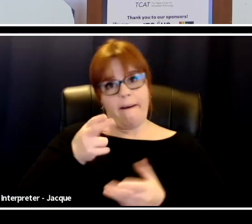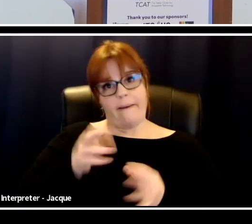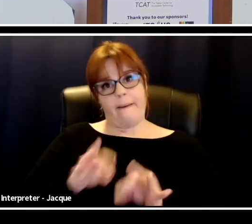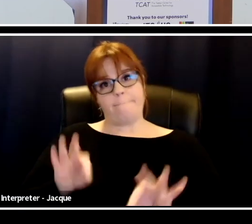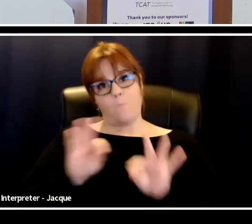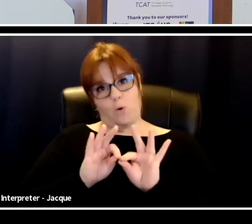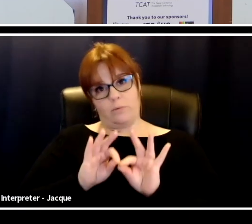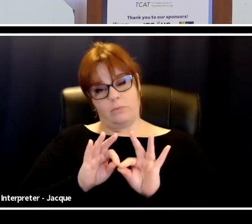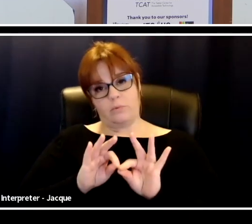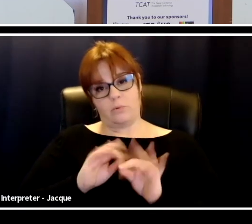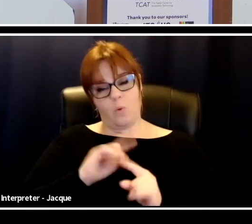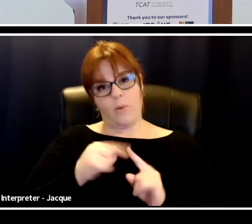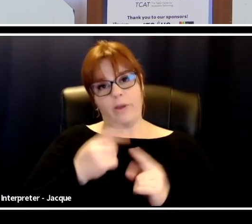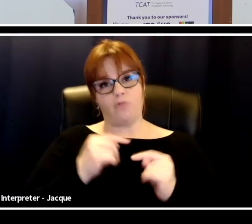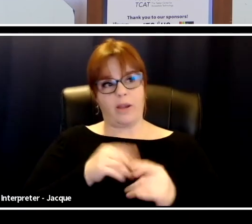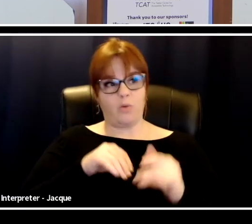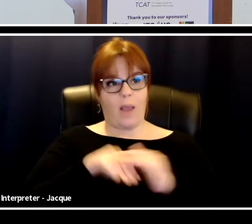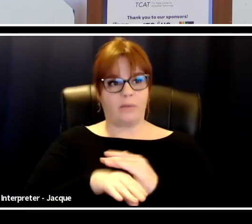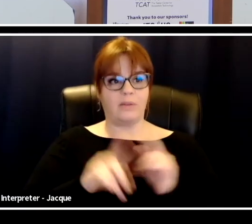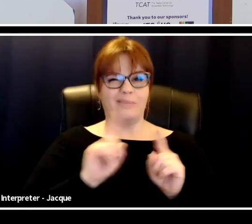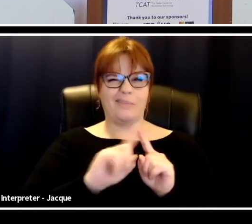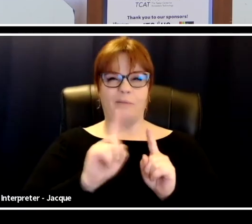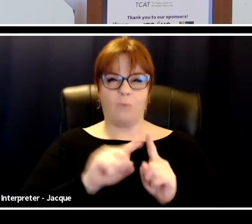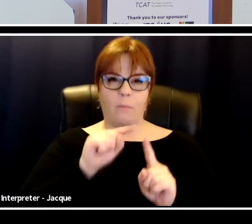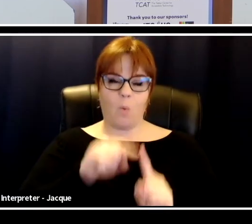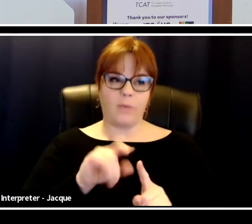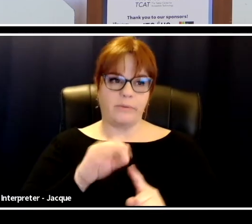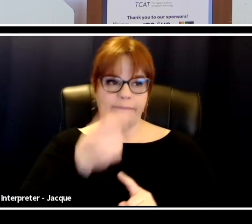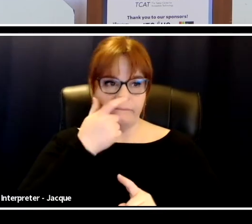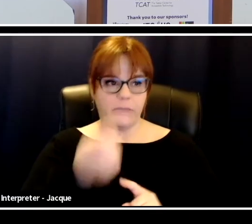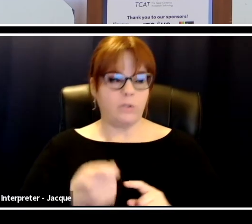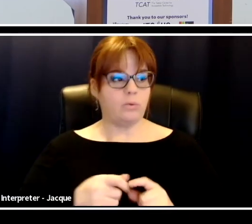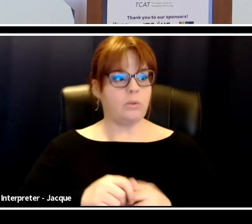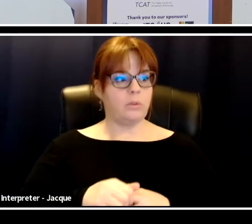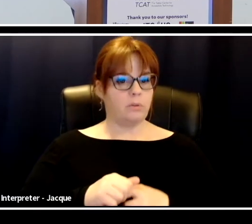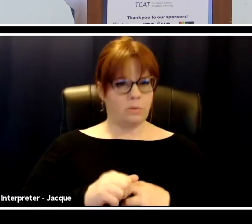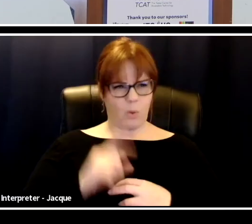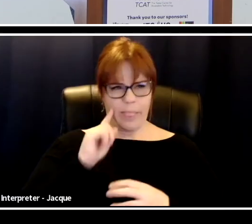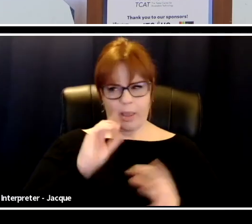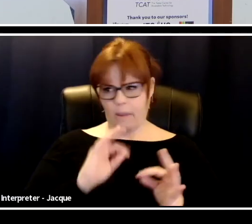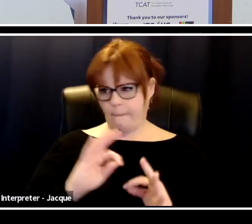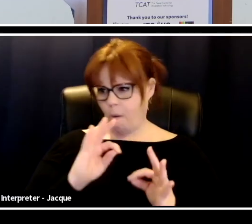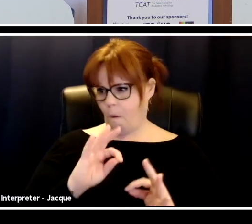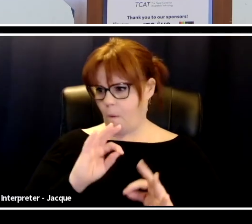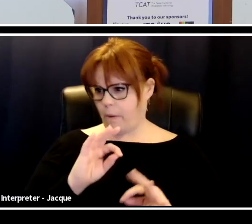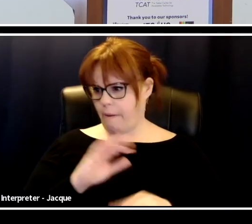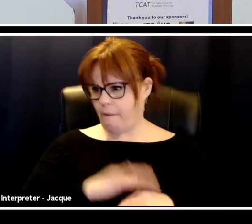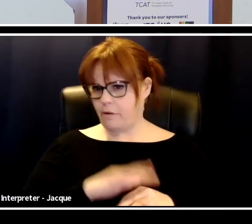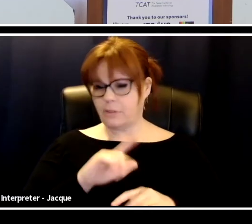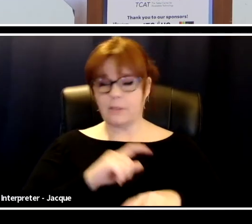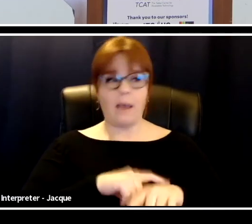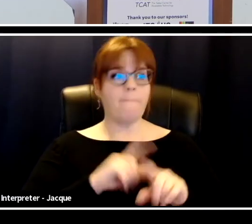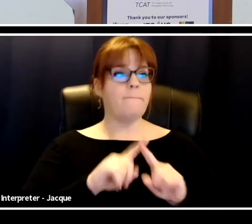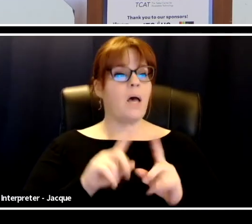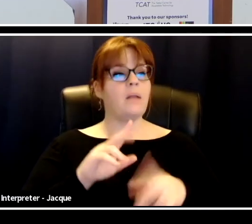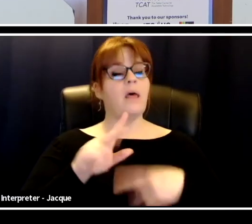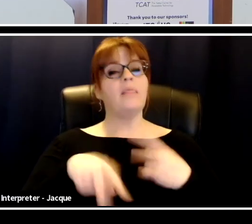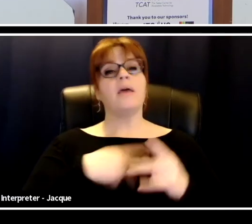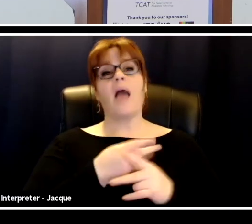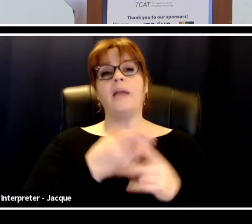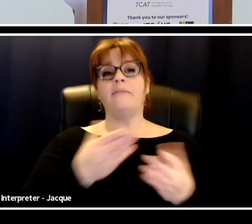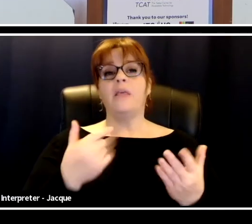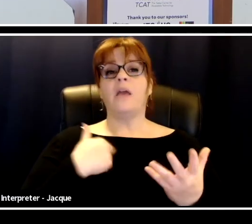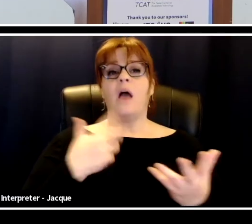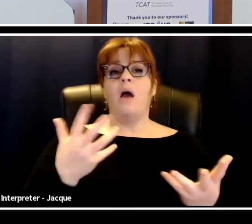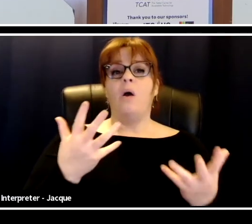access those points of interest. And so I think I'm doing okay on time here, but you know, the kind of thing that I want